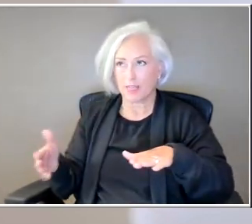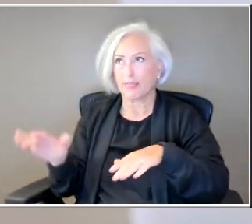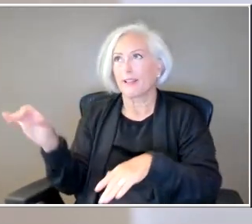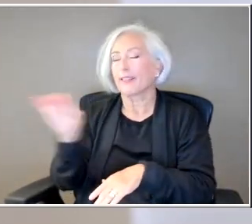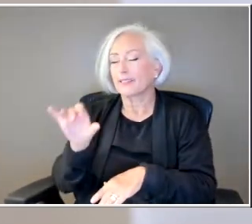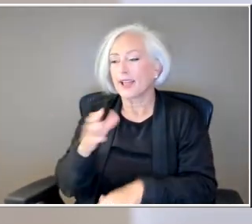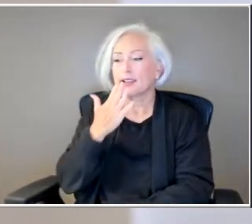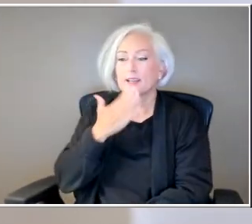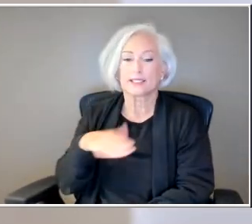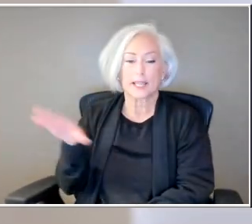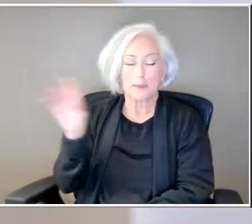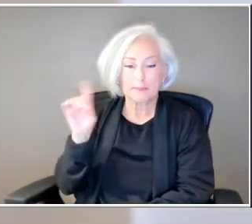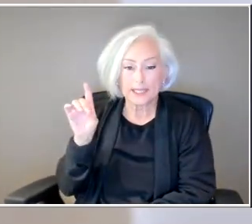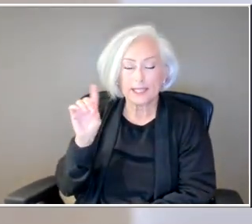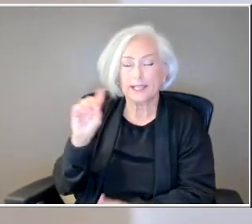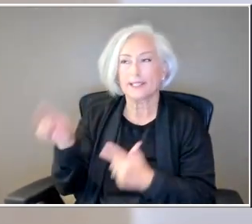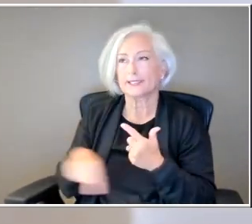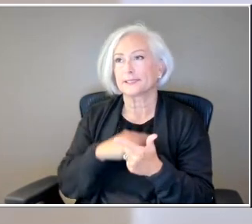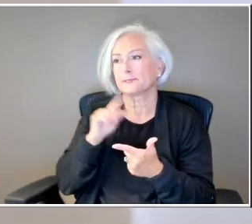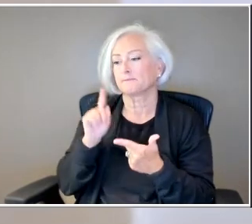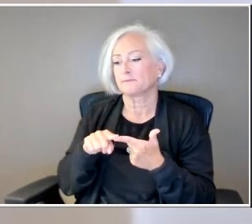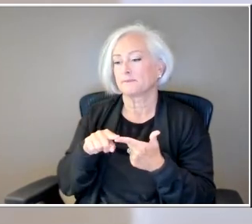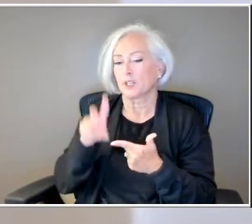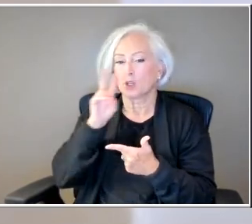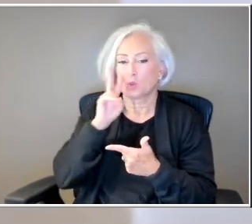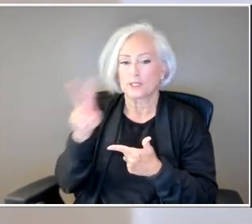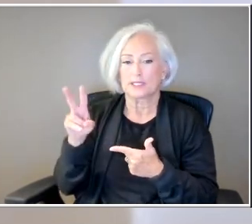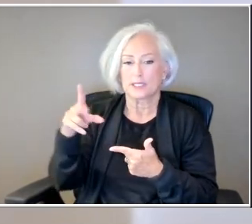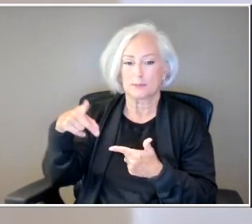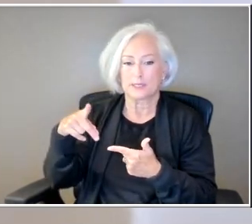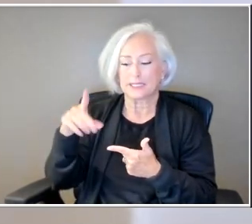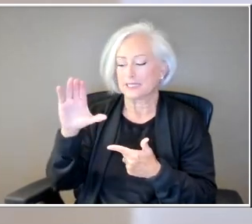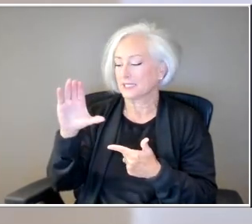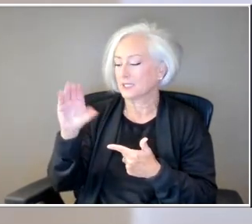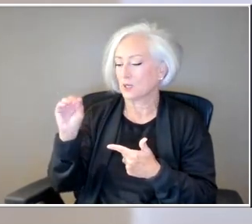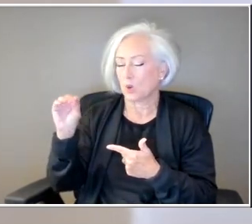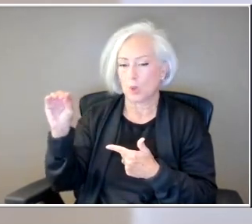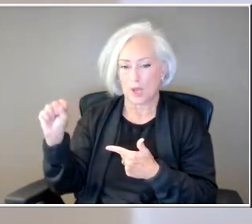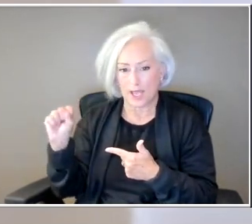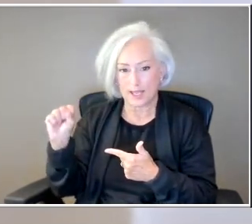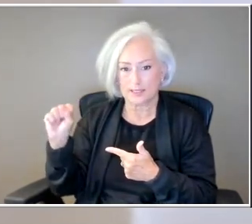diabetes, and we also see PCOS quite often.